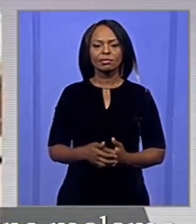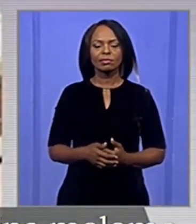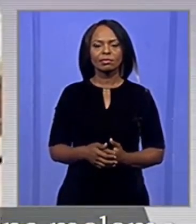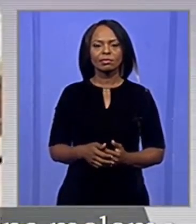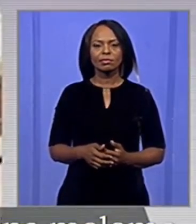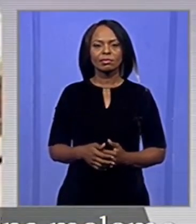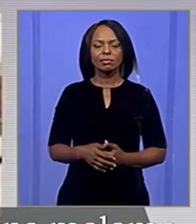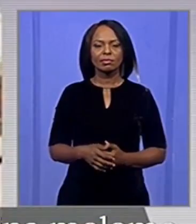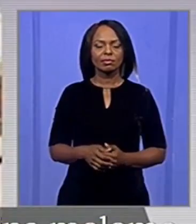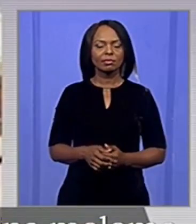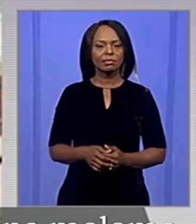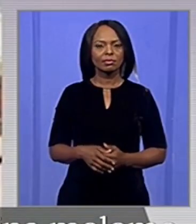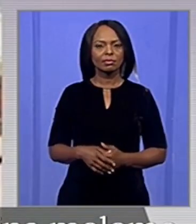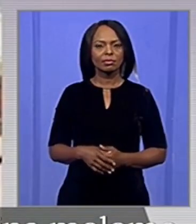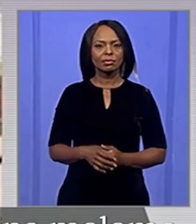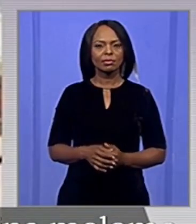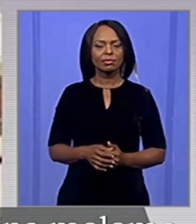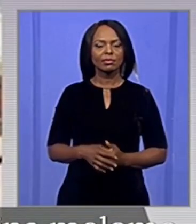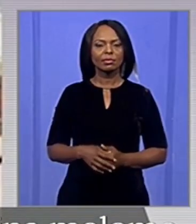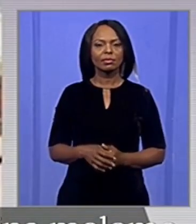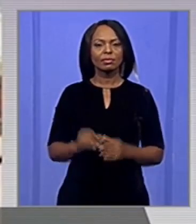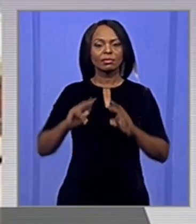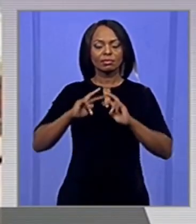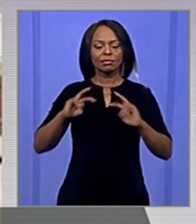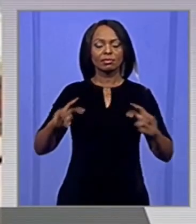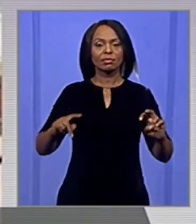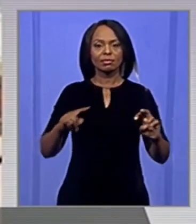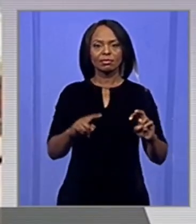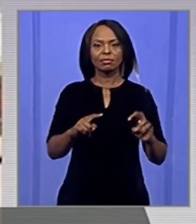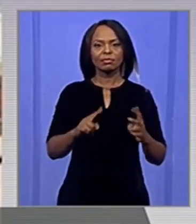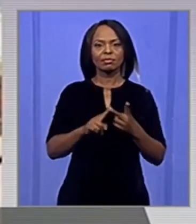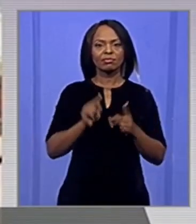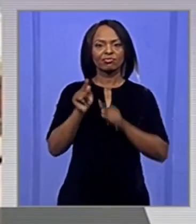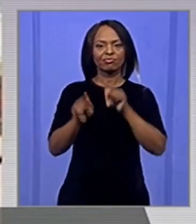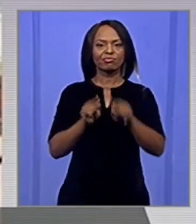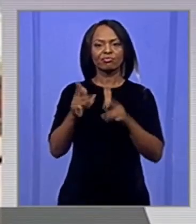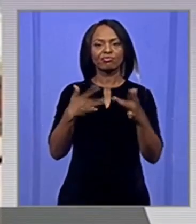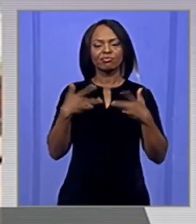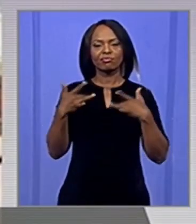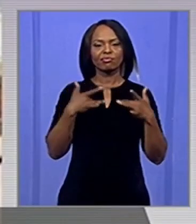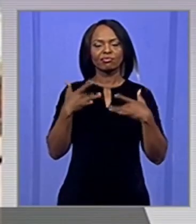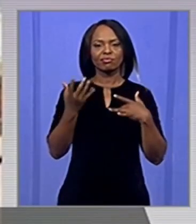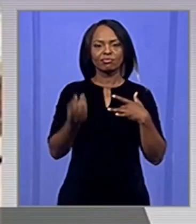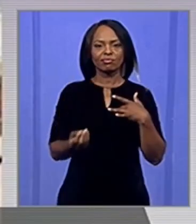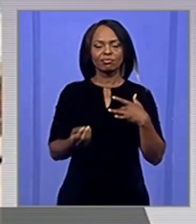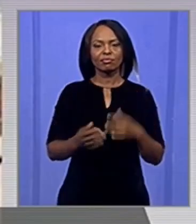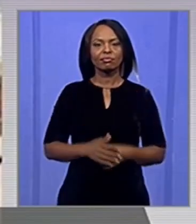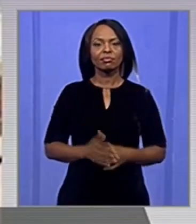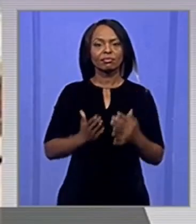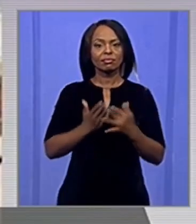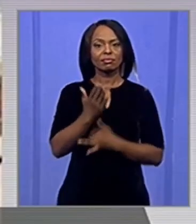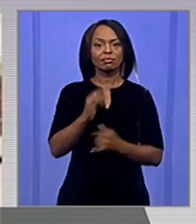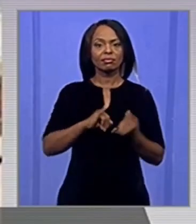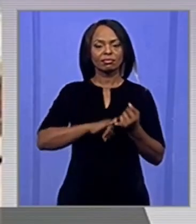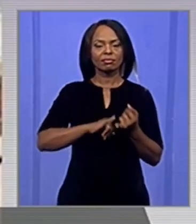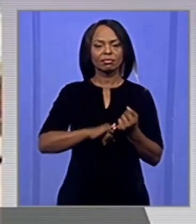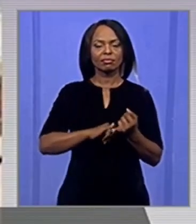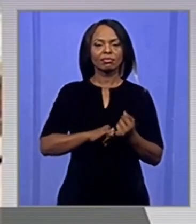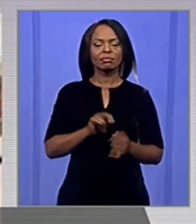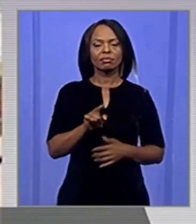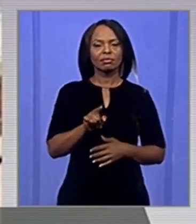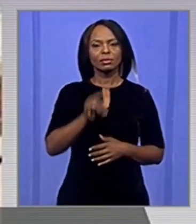The Speaker first learned about this investigation and the allegations concerned through the article of the